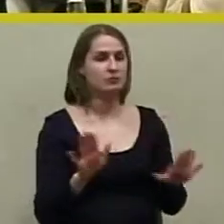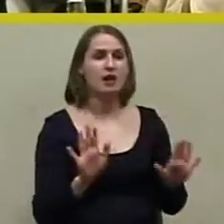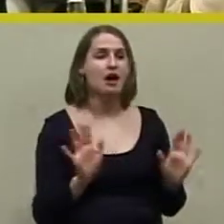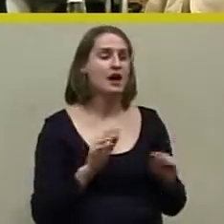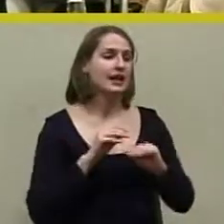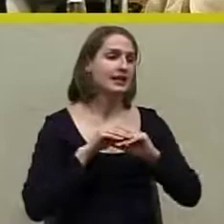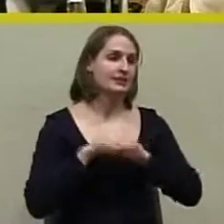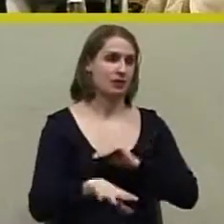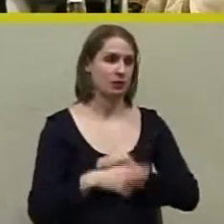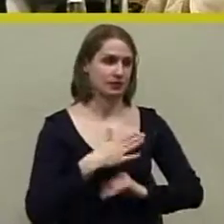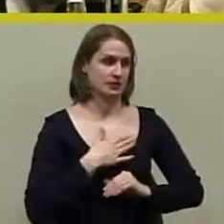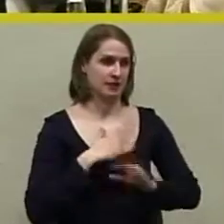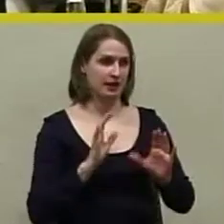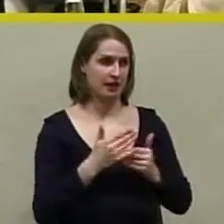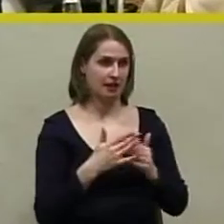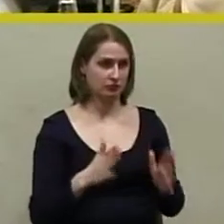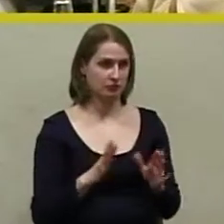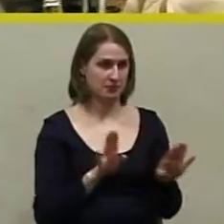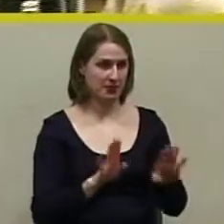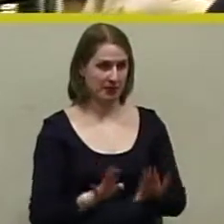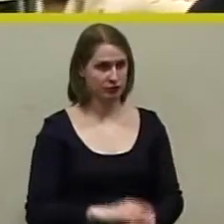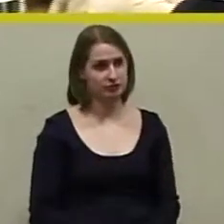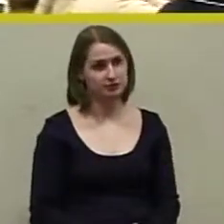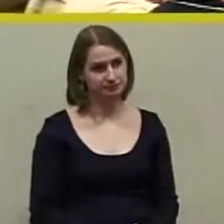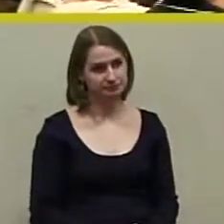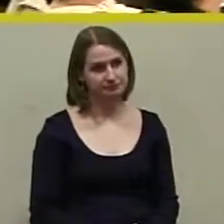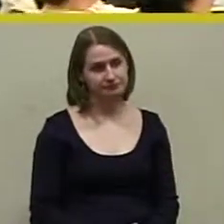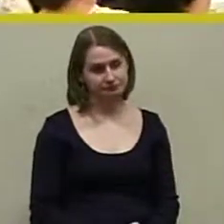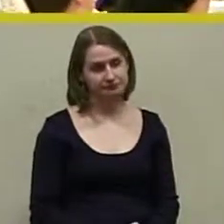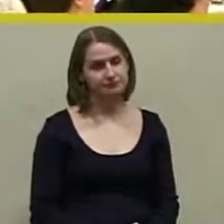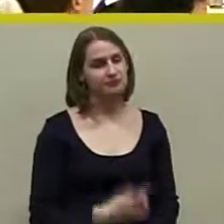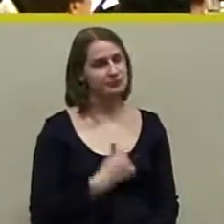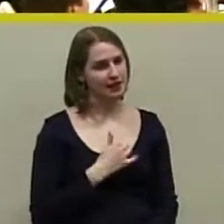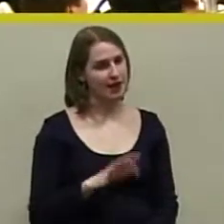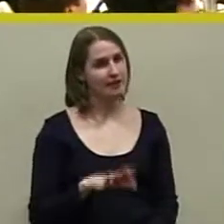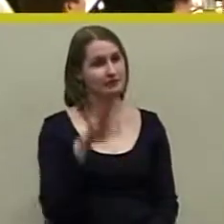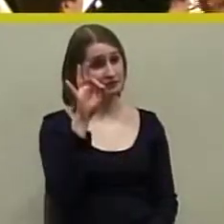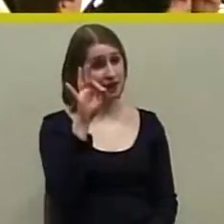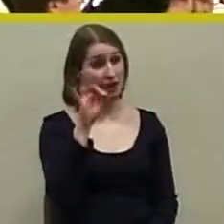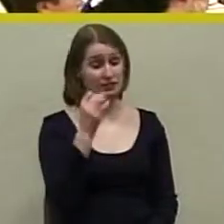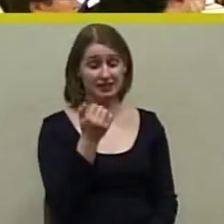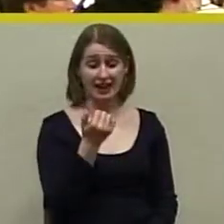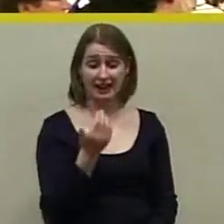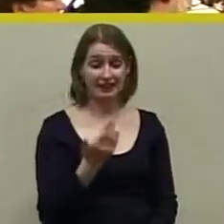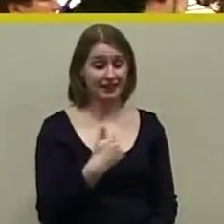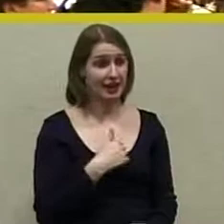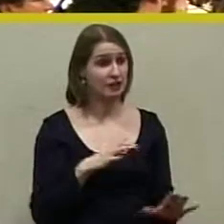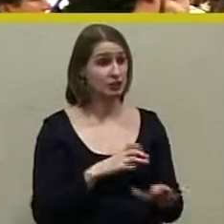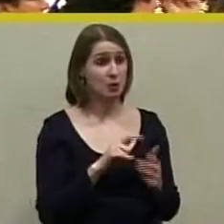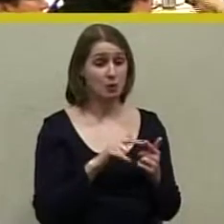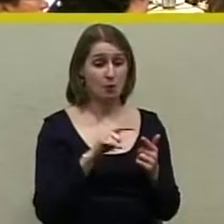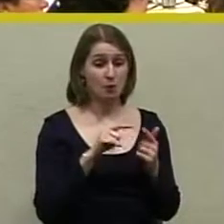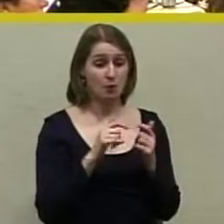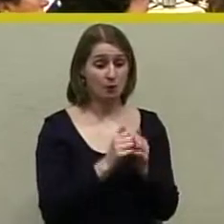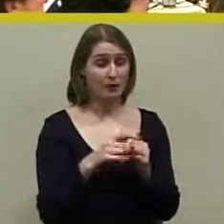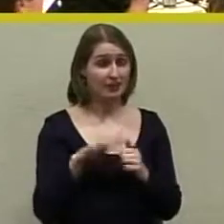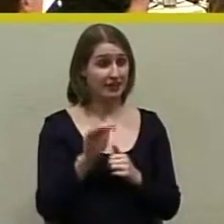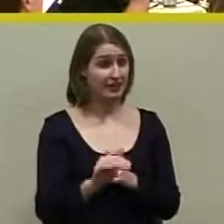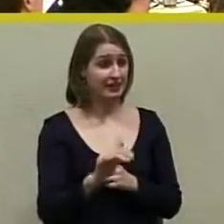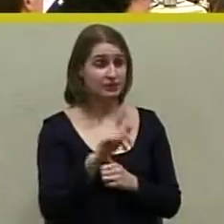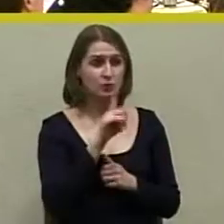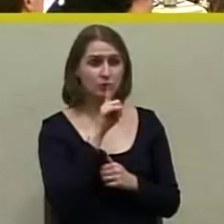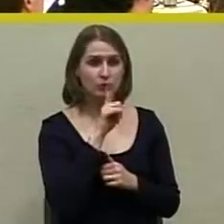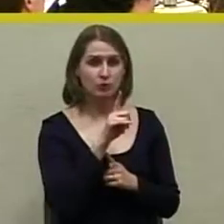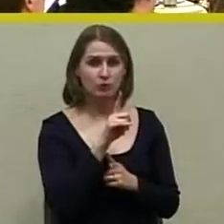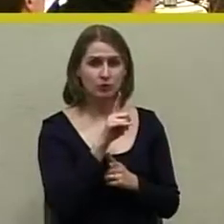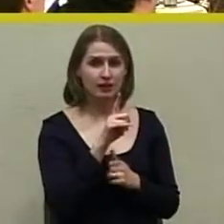the behaviors in my classroom. I have found throughout the years that anything I do with kids is not a lick of difference in what I